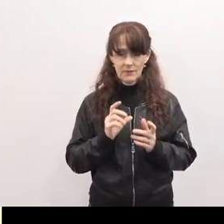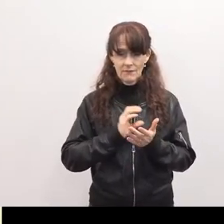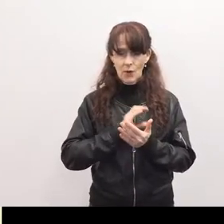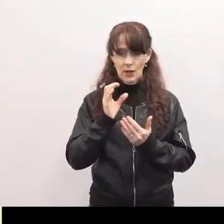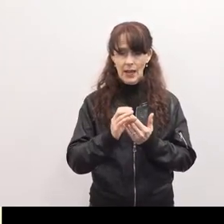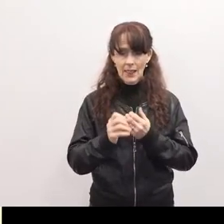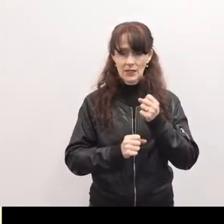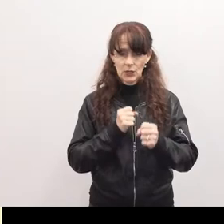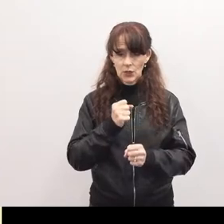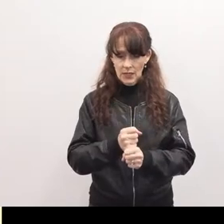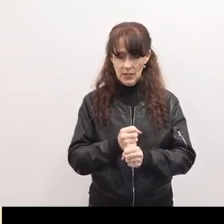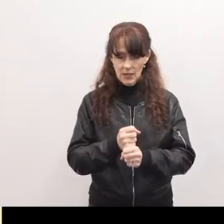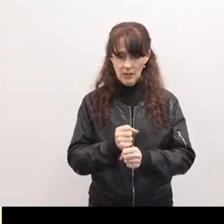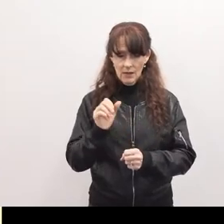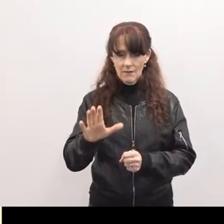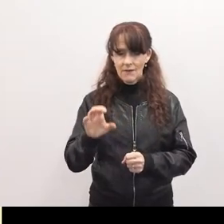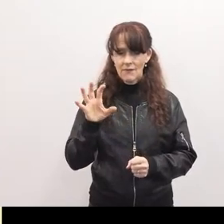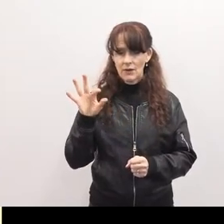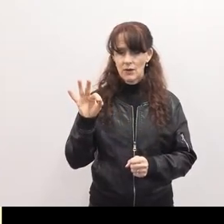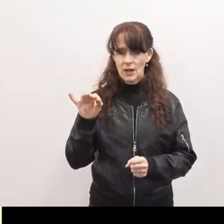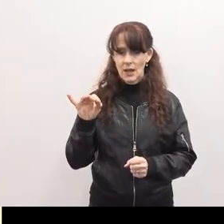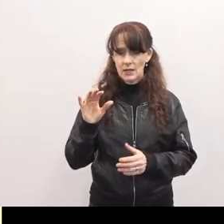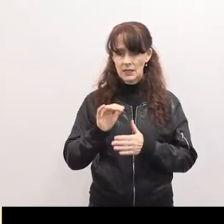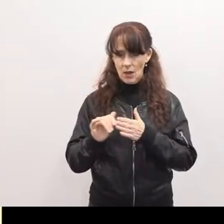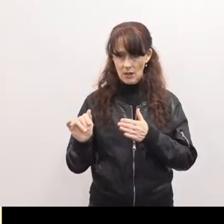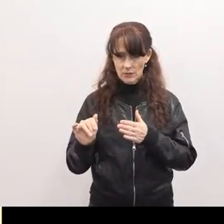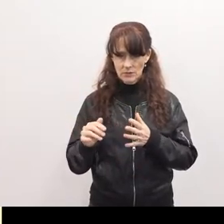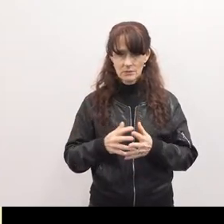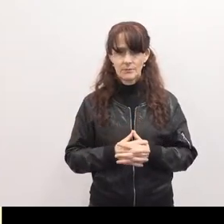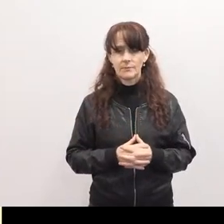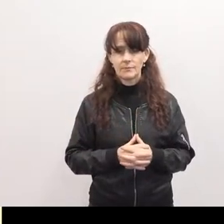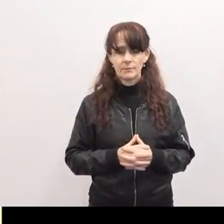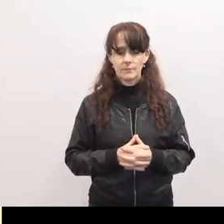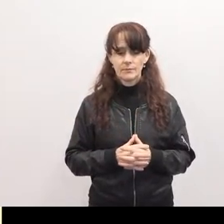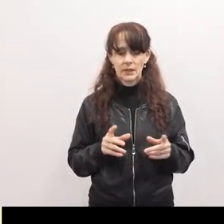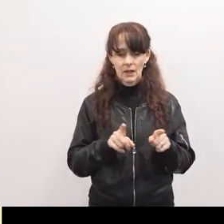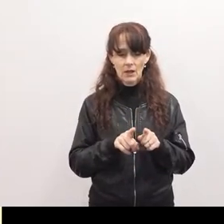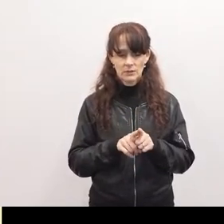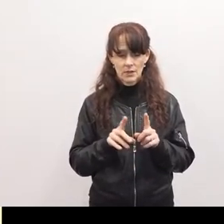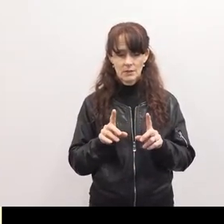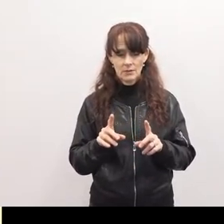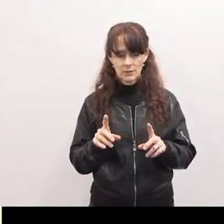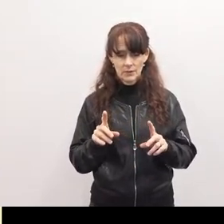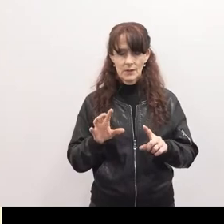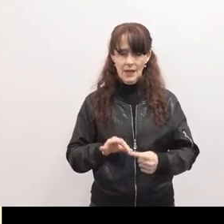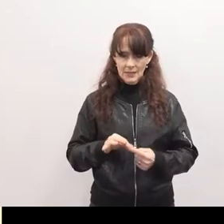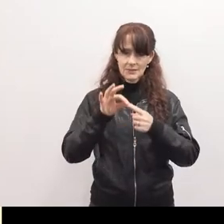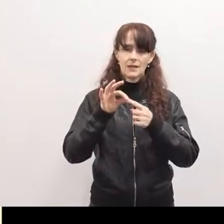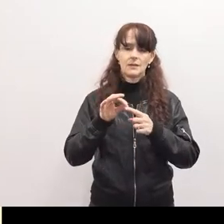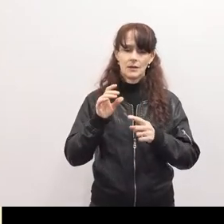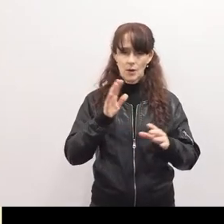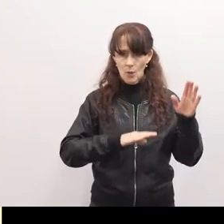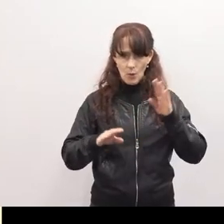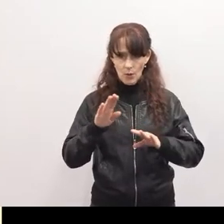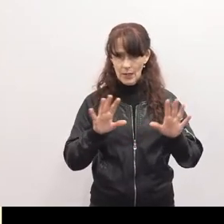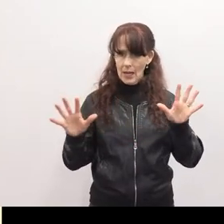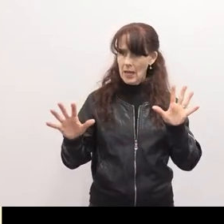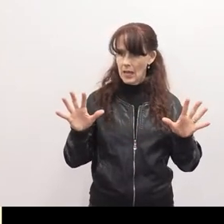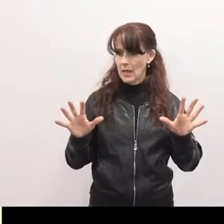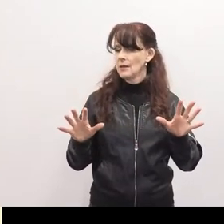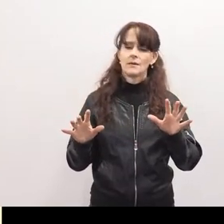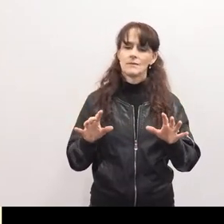year, and that is $590. Now, there's also exceptions to gifts, so before you start worrying about